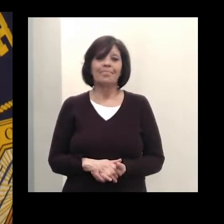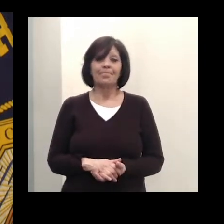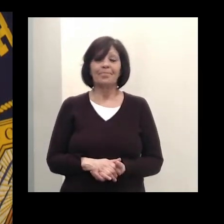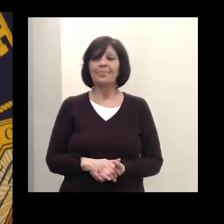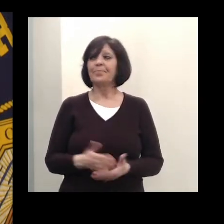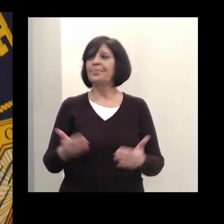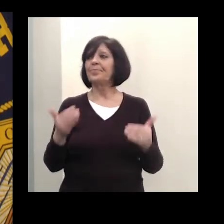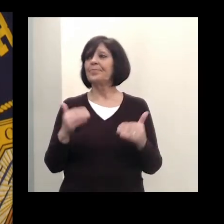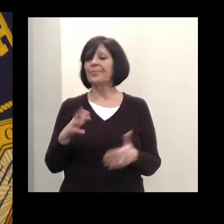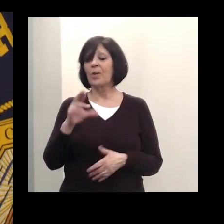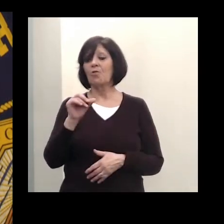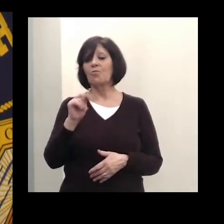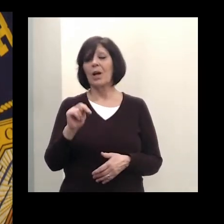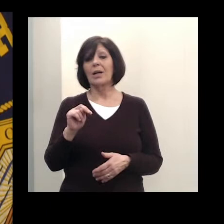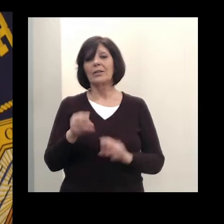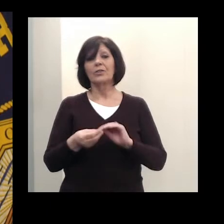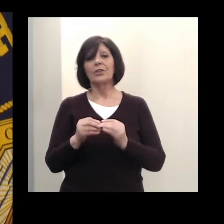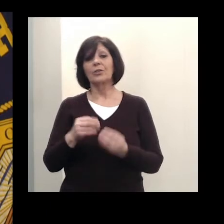Ron Plants, Channel 2.